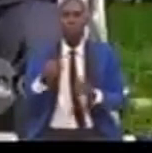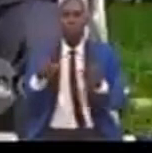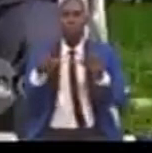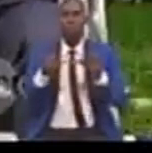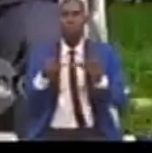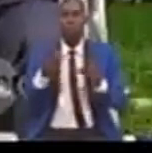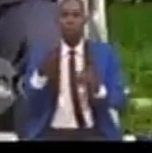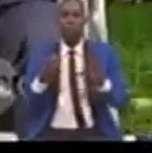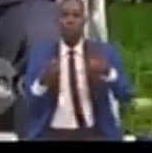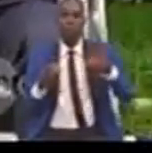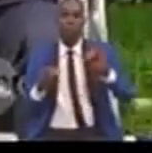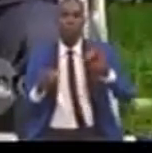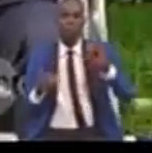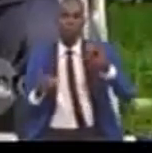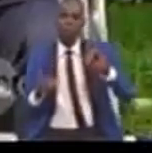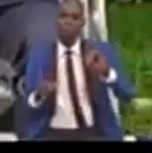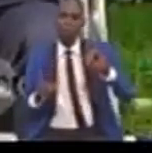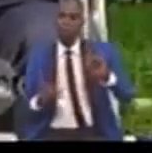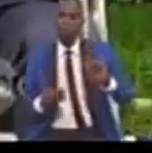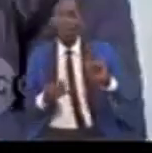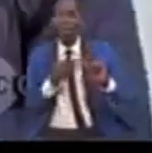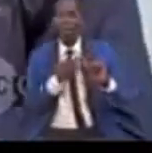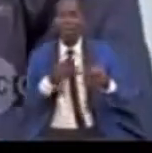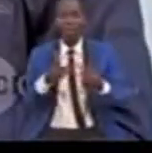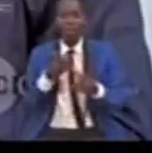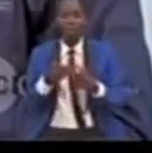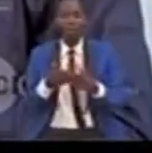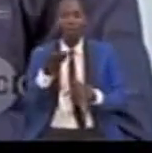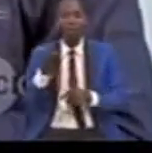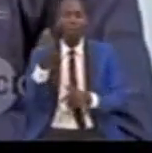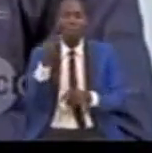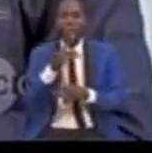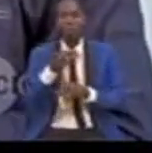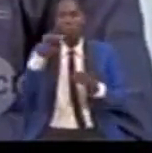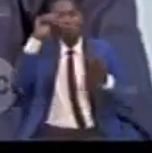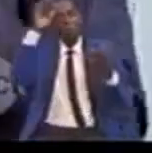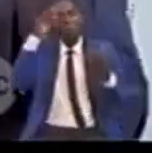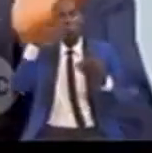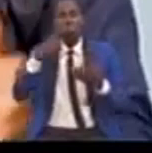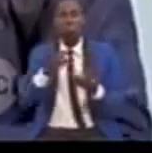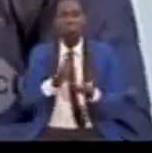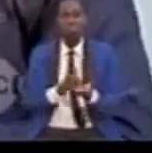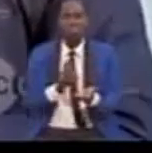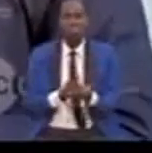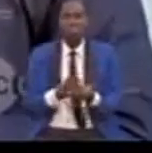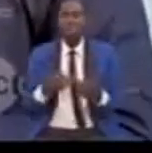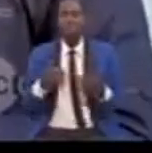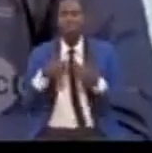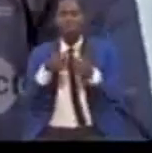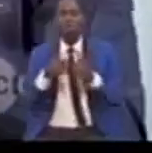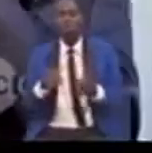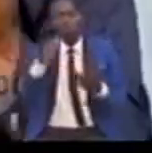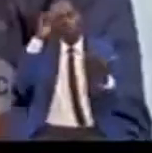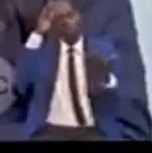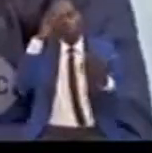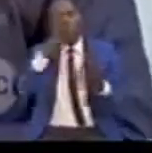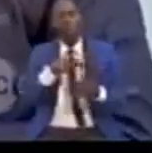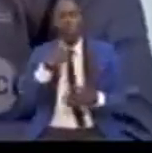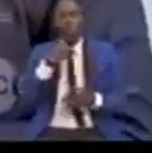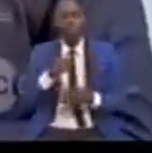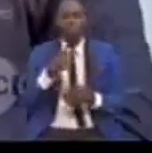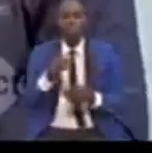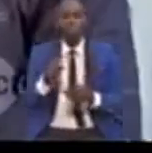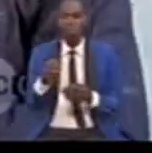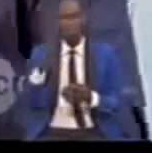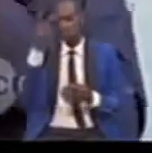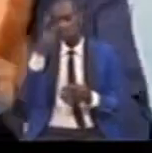and then there was no hope. And the doctors lose the hope and give us no hope.